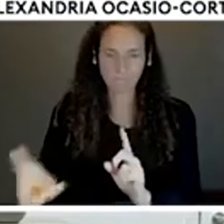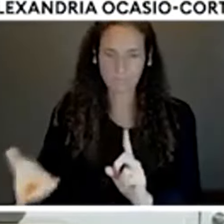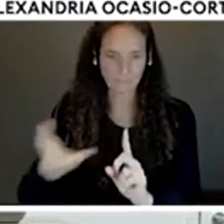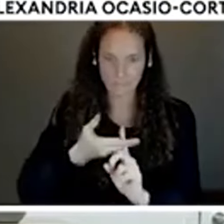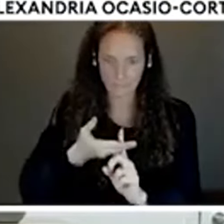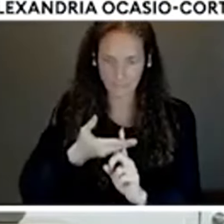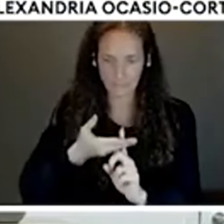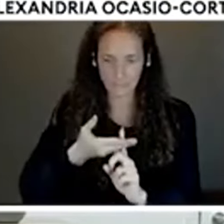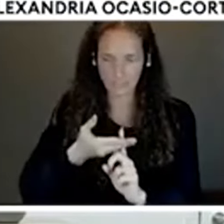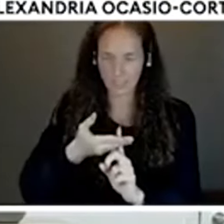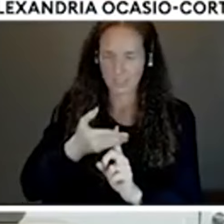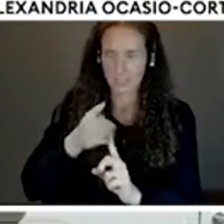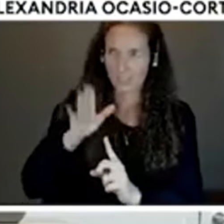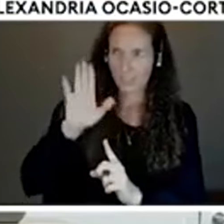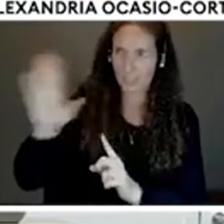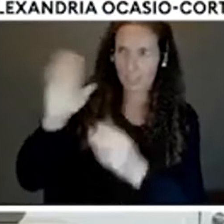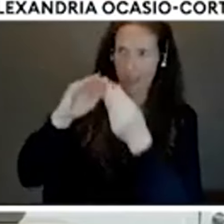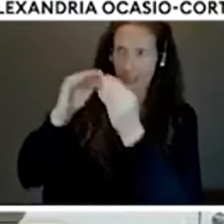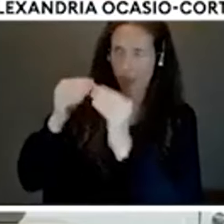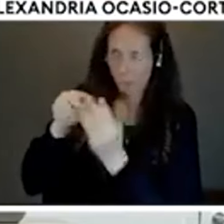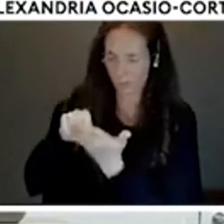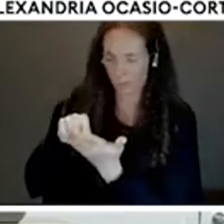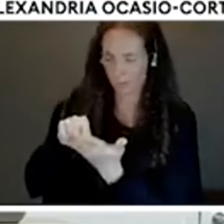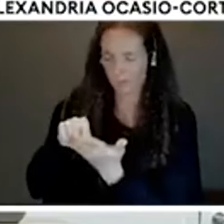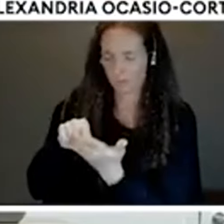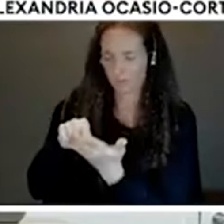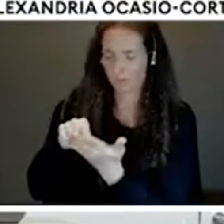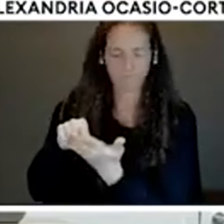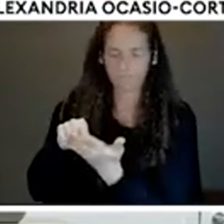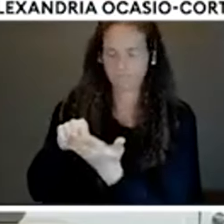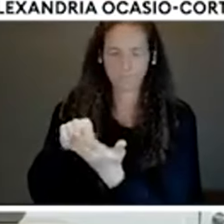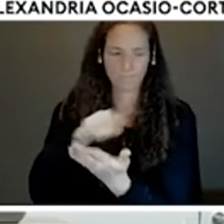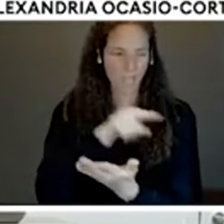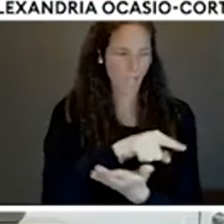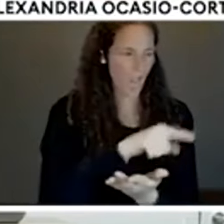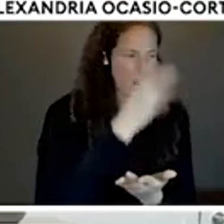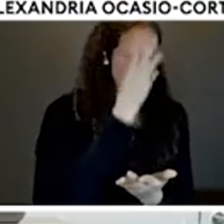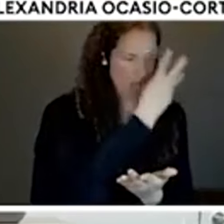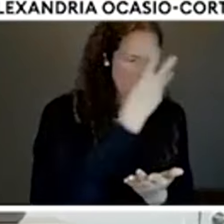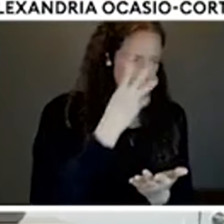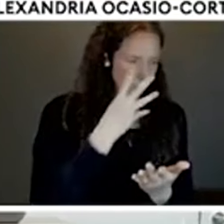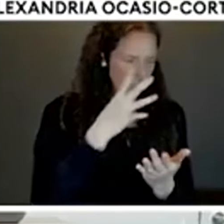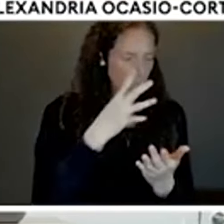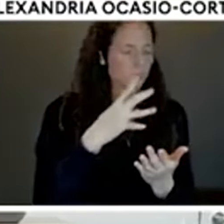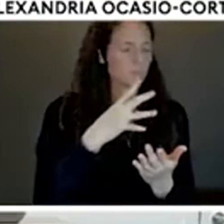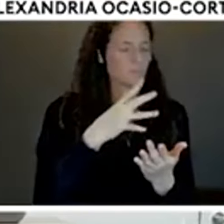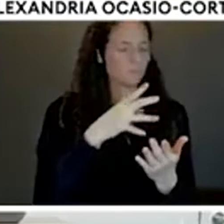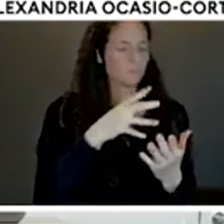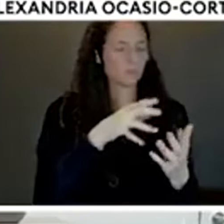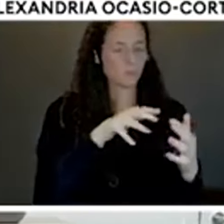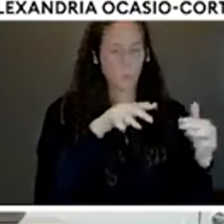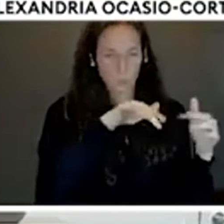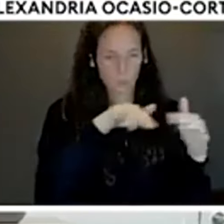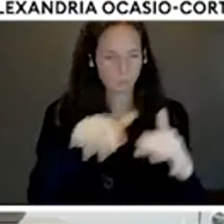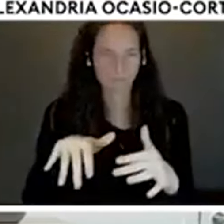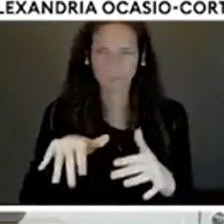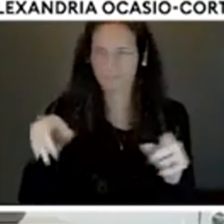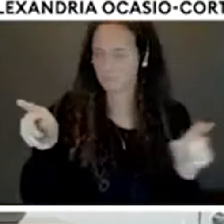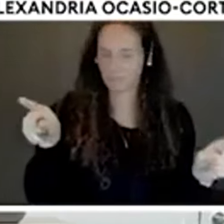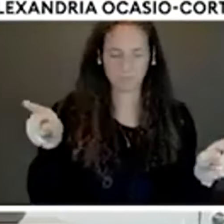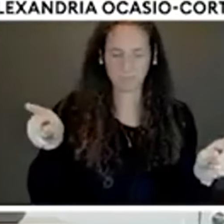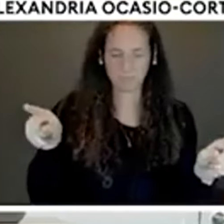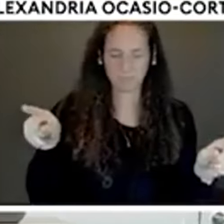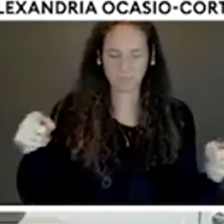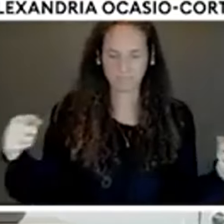crisis covers 100% of what is going on here. I, you know, I think